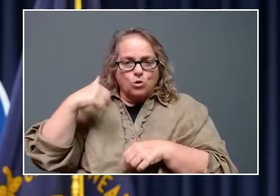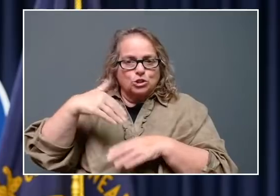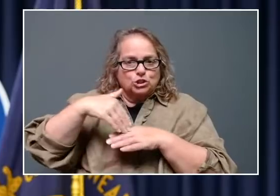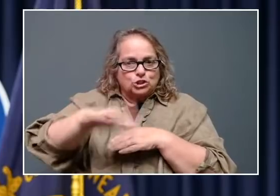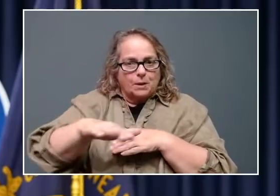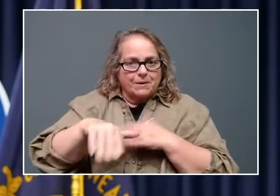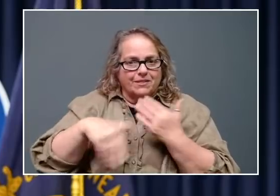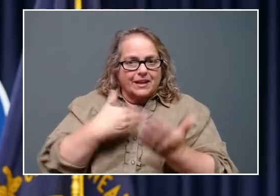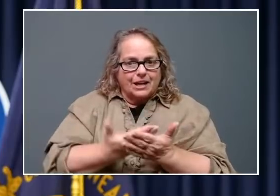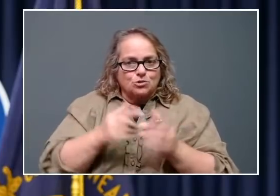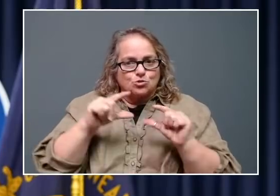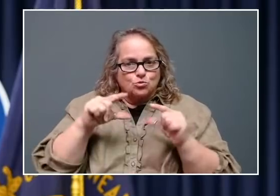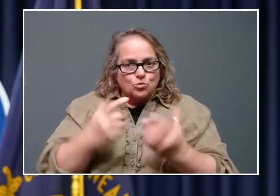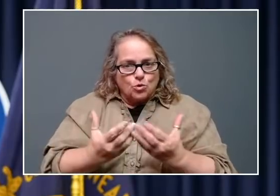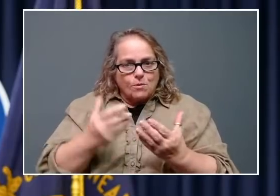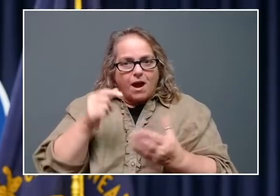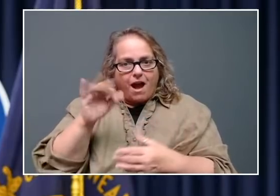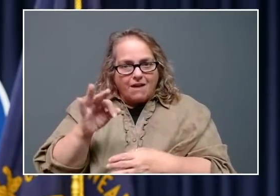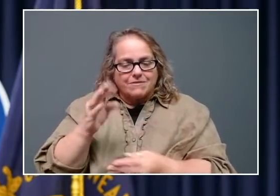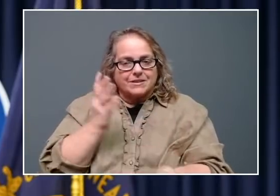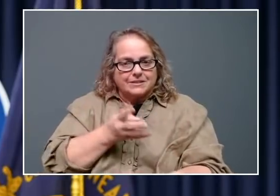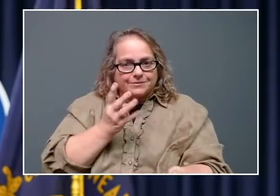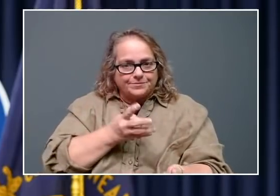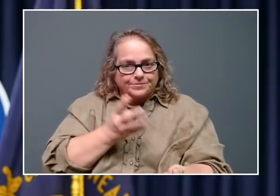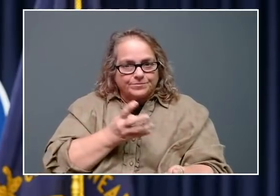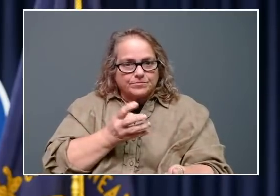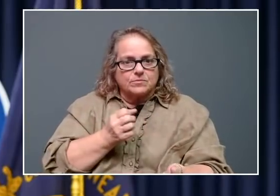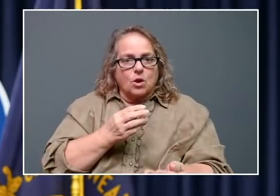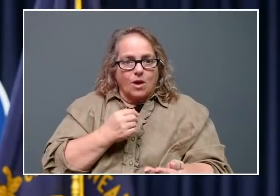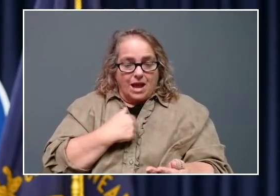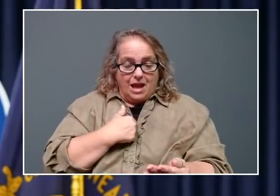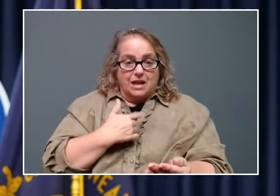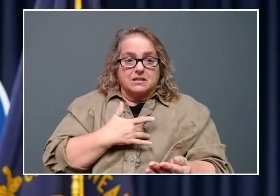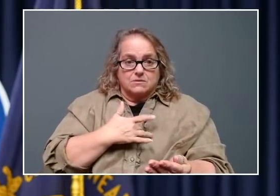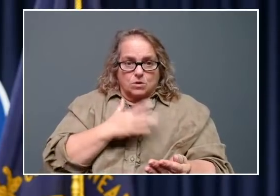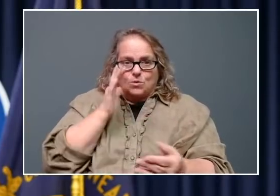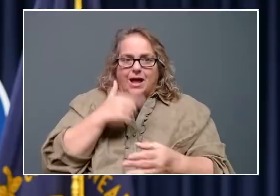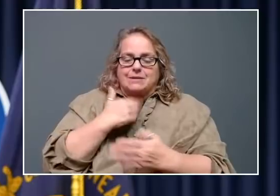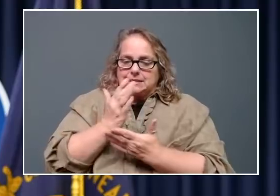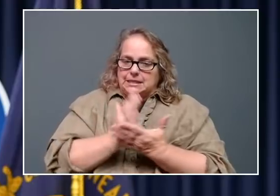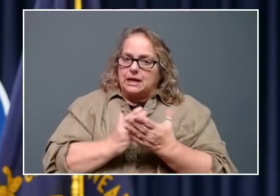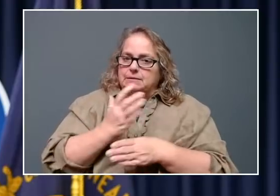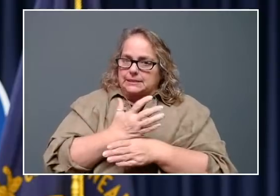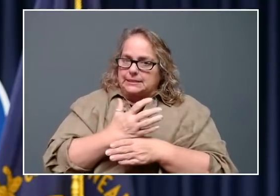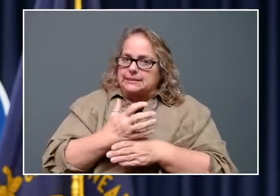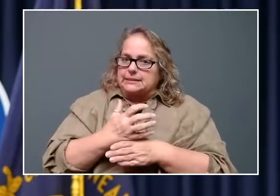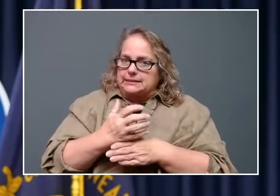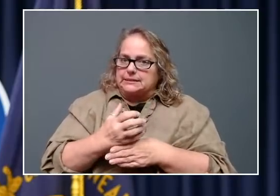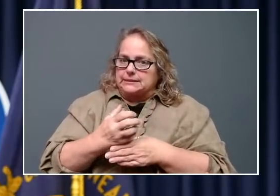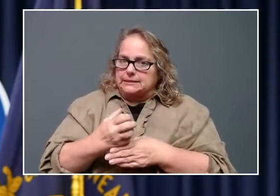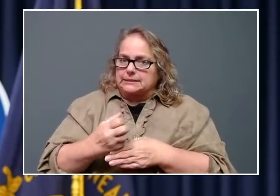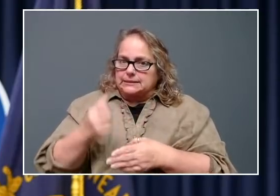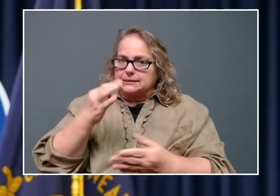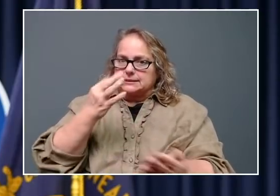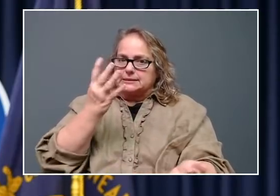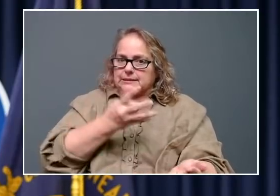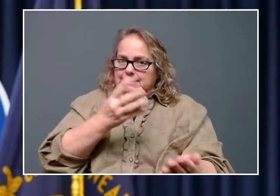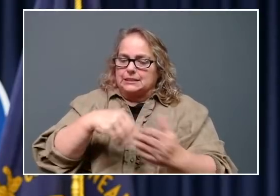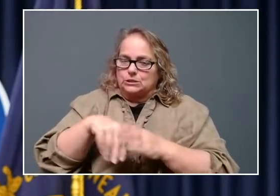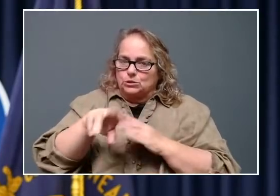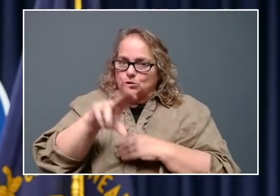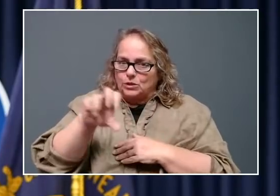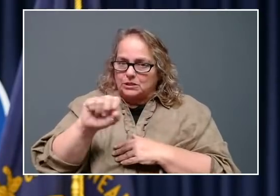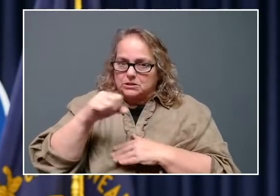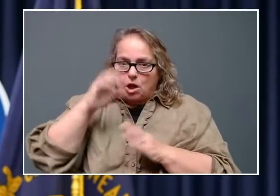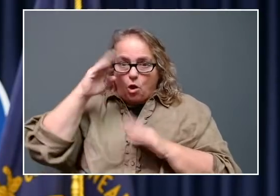grouping of them. So I expect that there will be a scarcity of monoclonal antibodies in the United States. I'm hoping Kentucky,